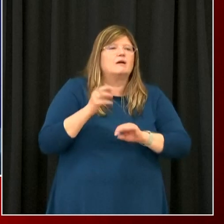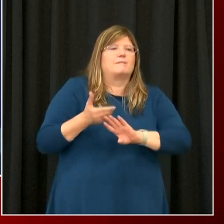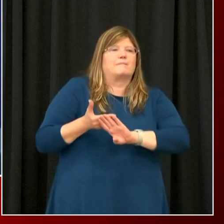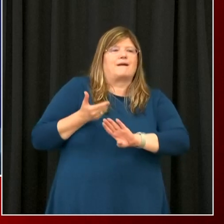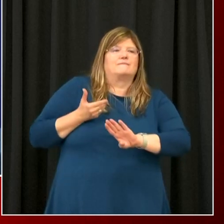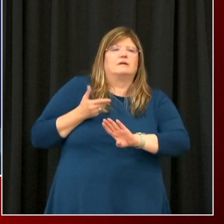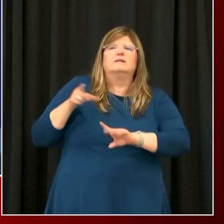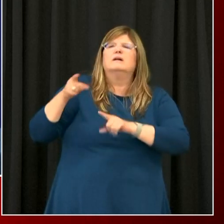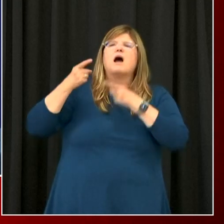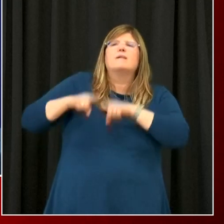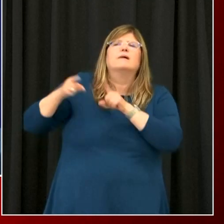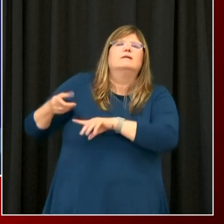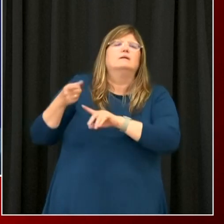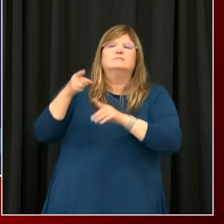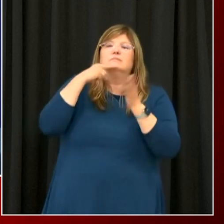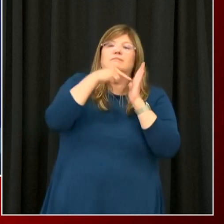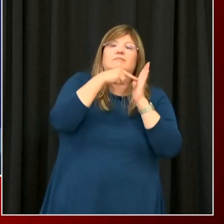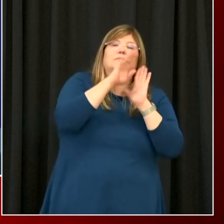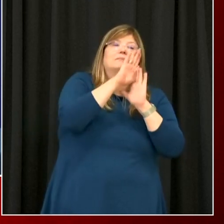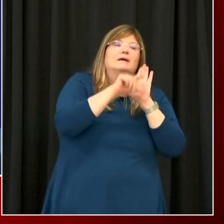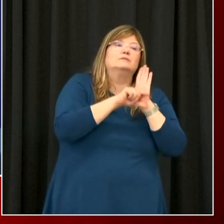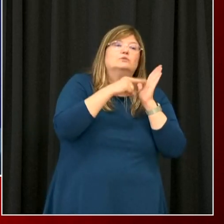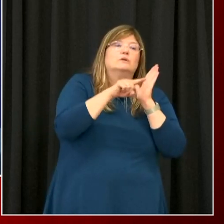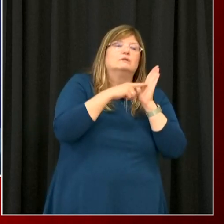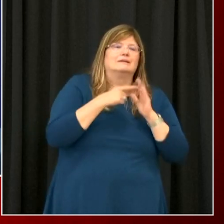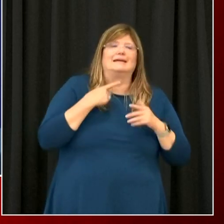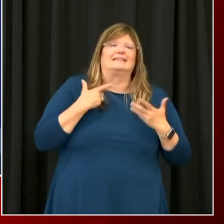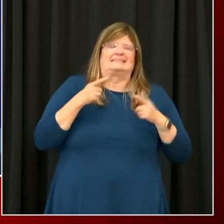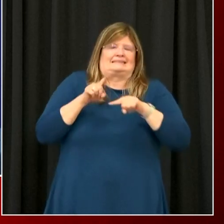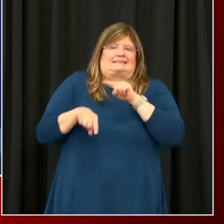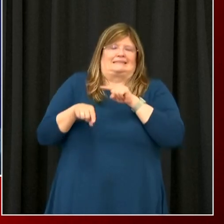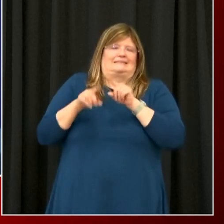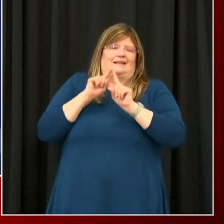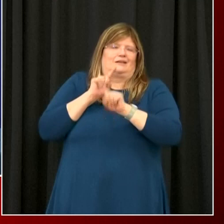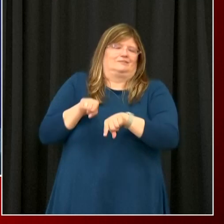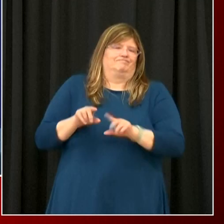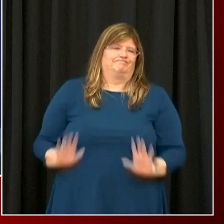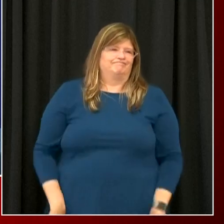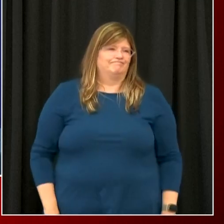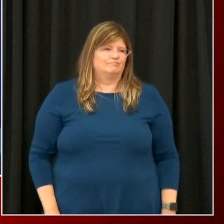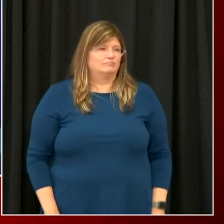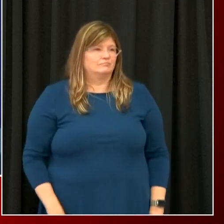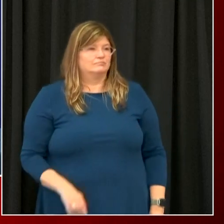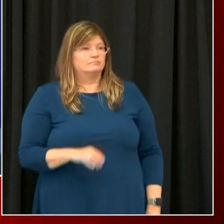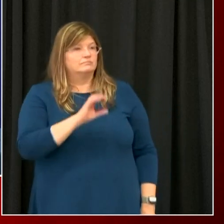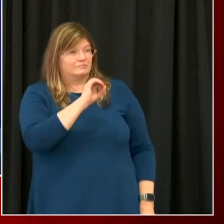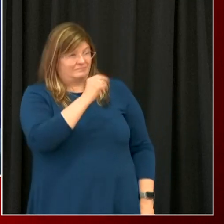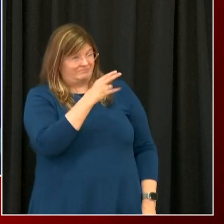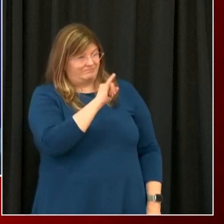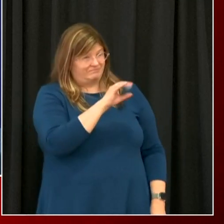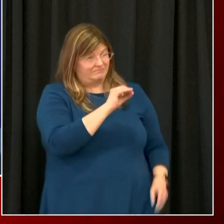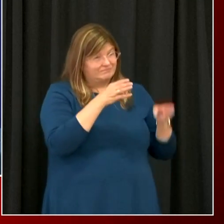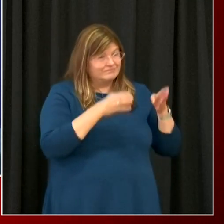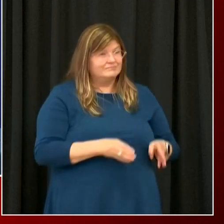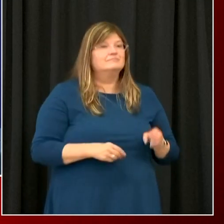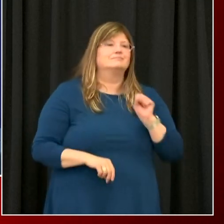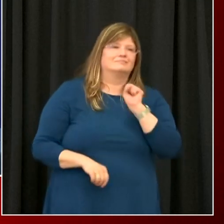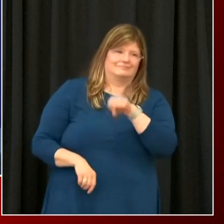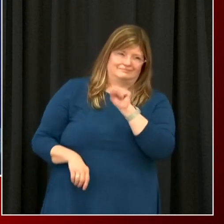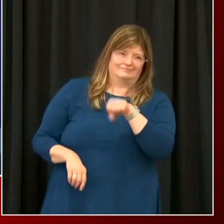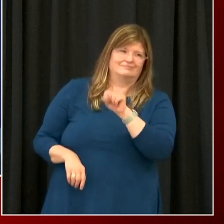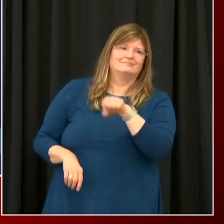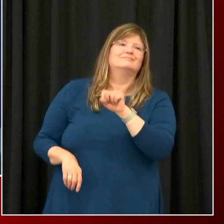here back home? We can't get into those specifics. Is it an Ohio guardsman? Yes, we can confirm that, yes.